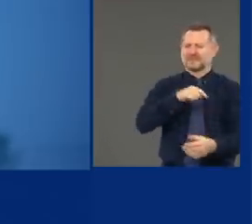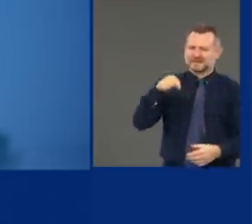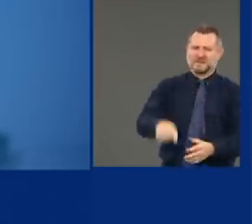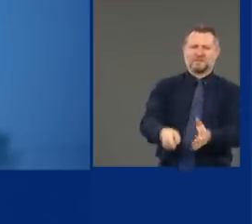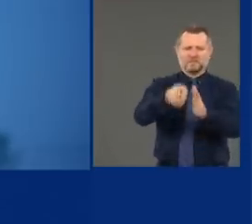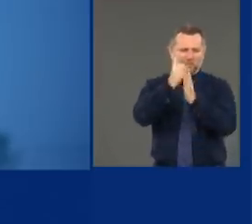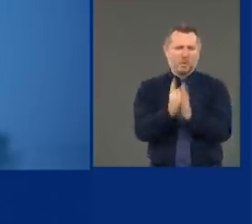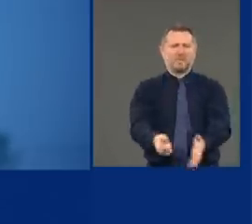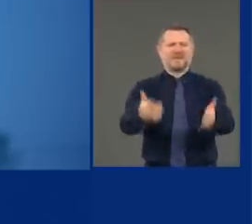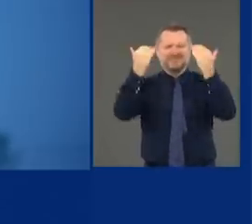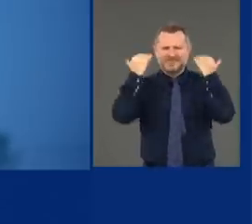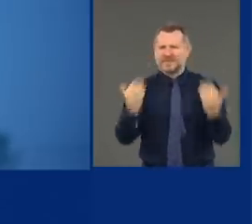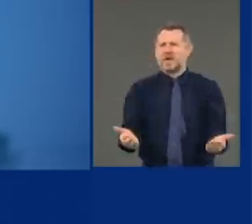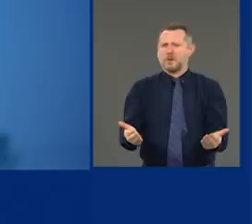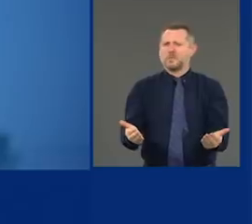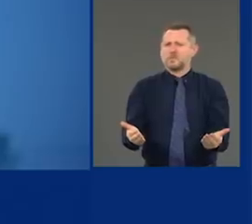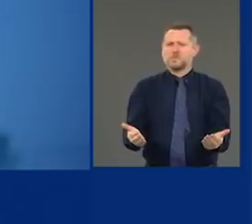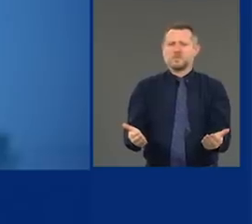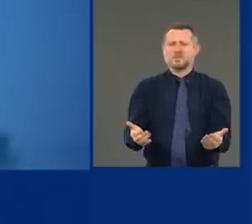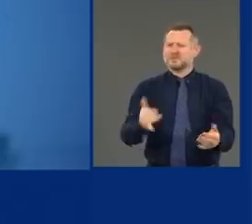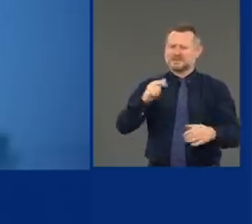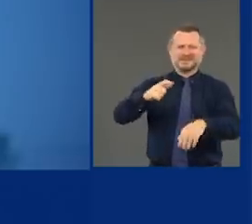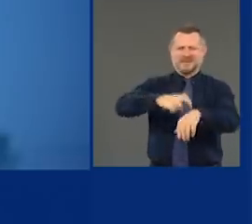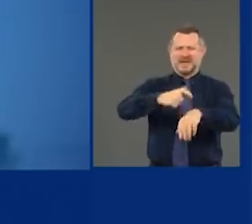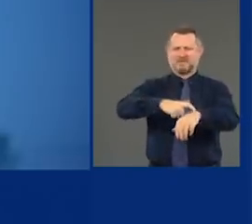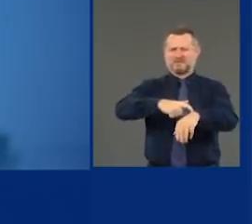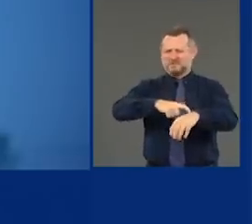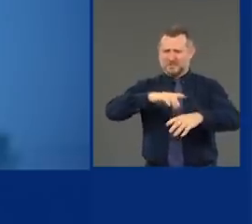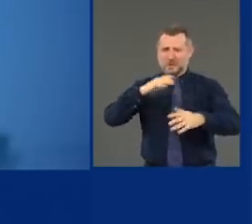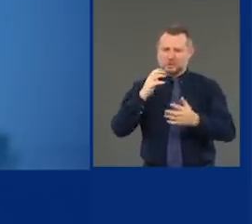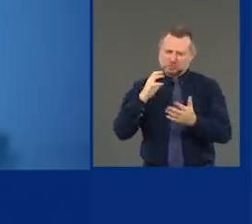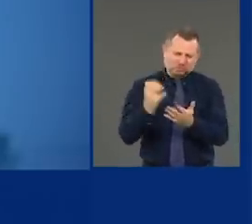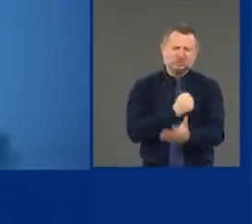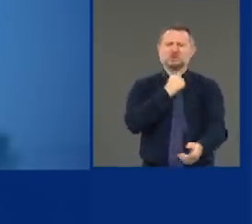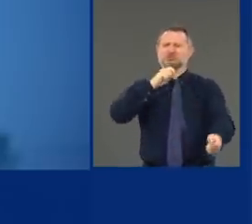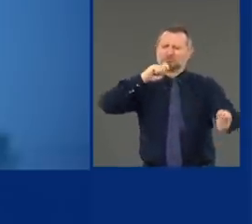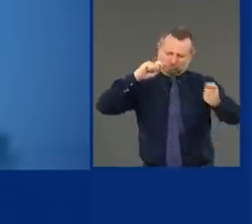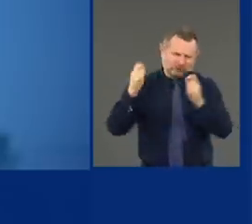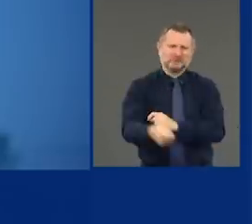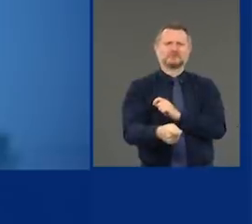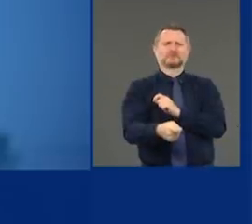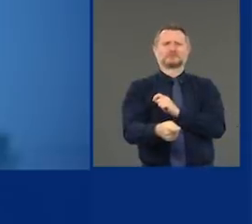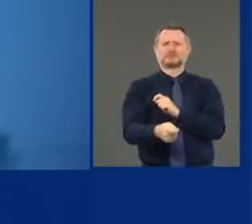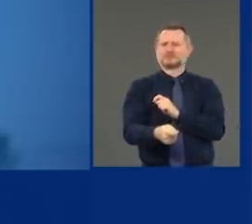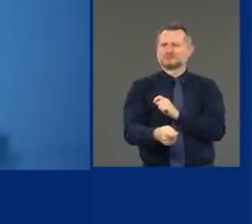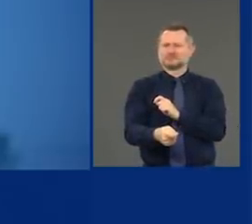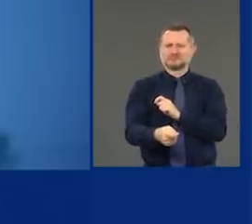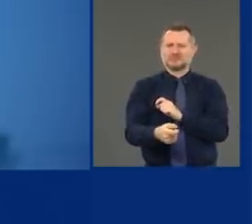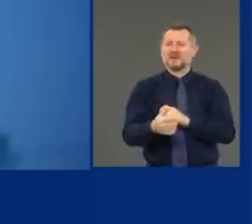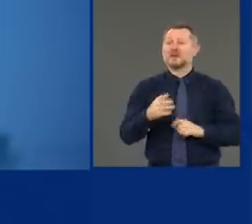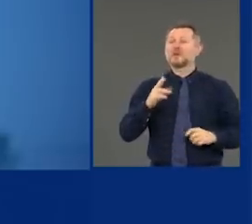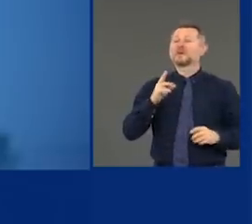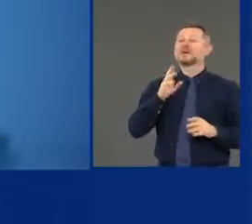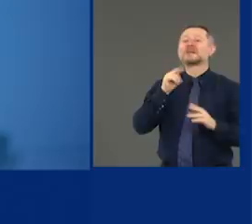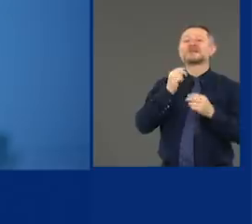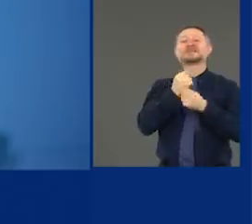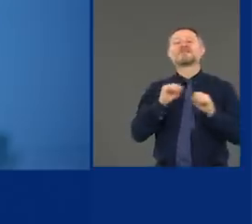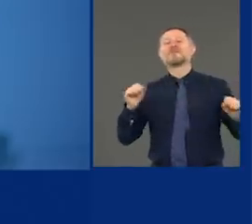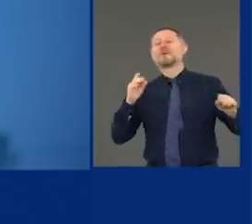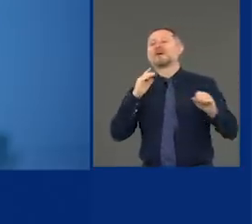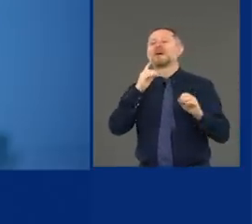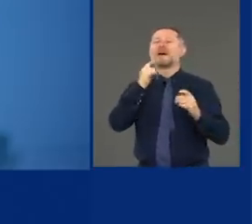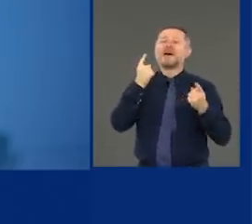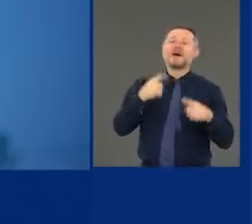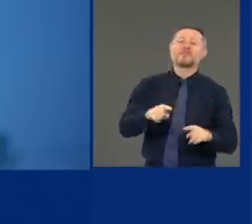Seize the moment. There's a moment. Change comes in a moment. When did we pass gun safety? Right after Sandy